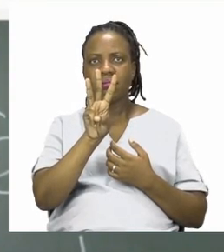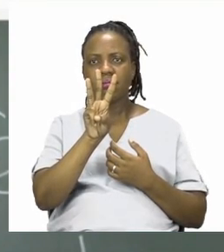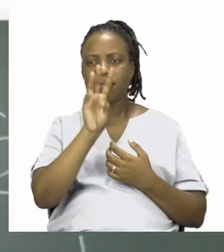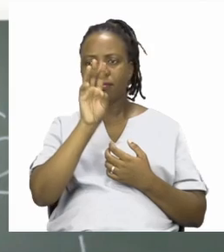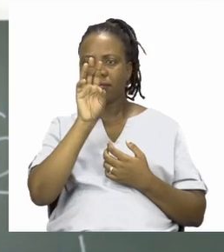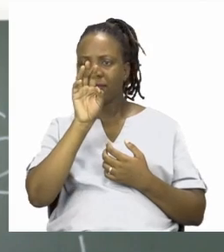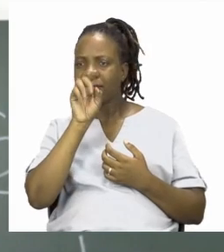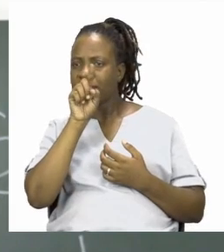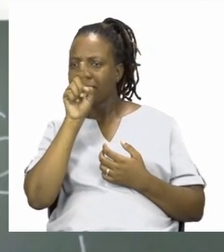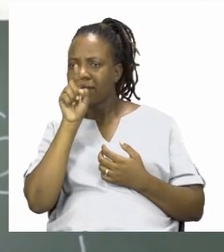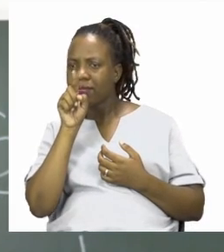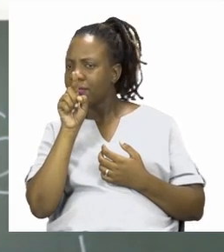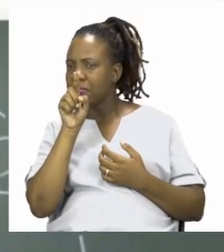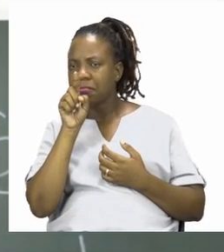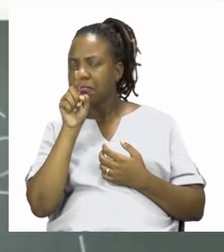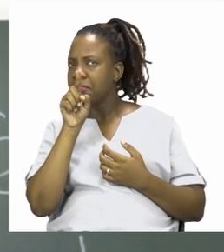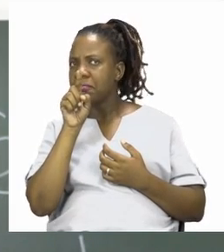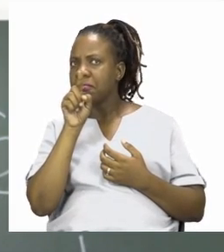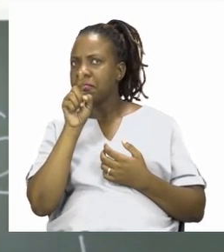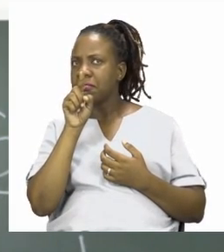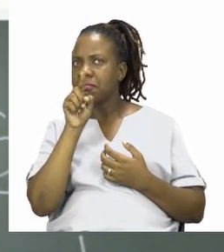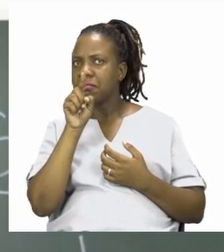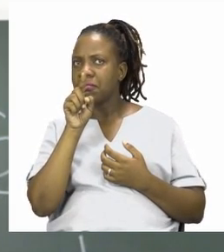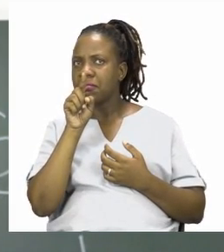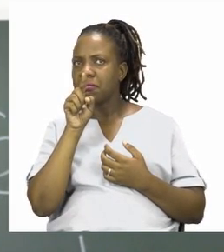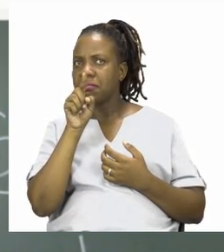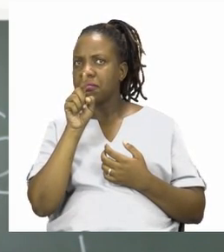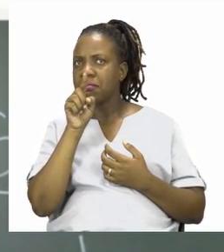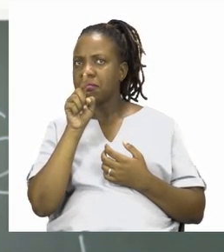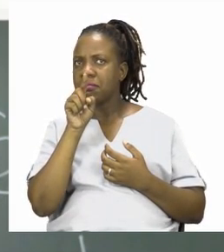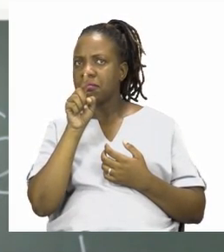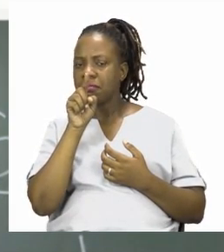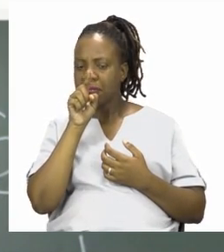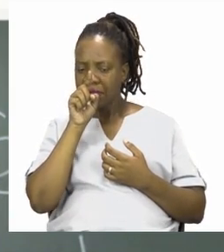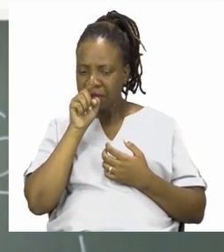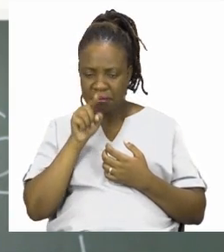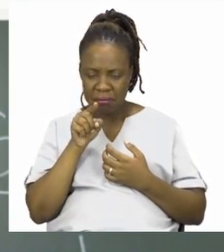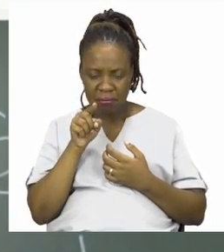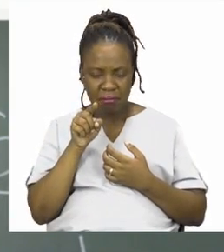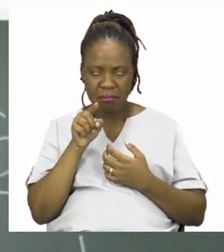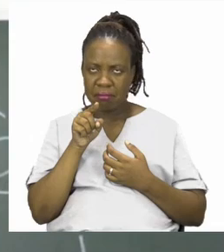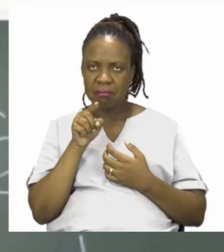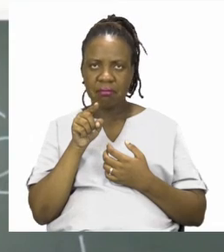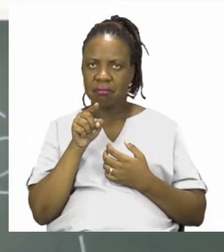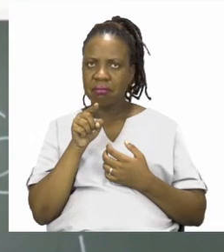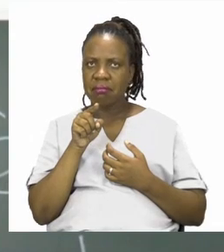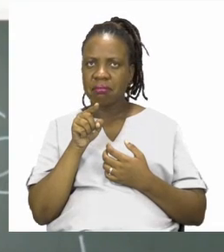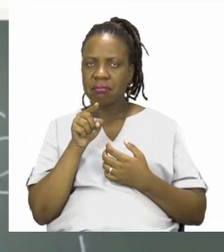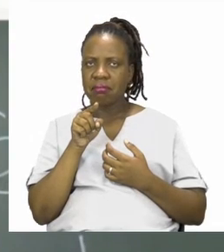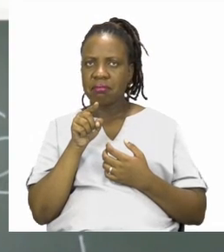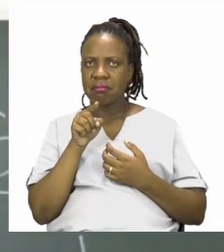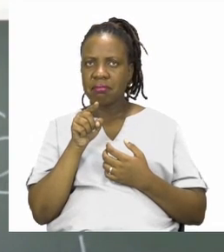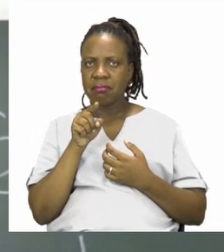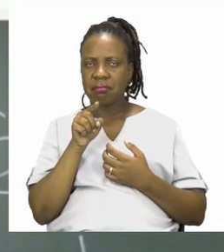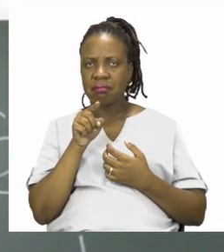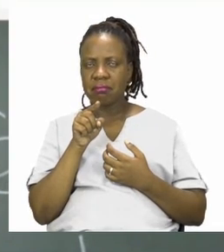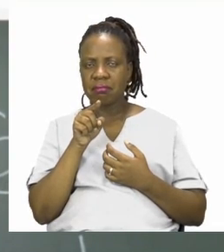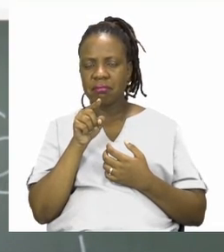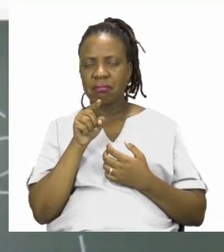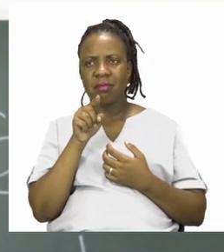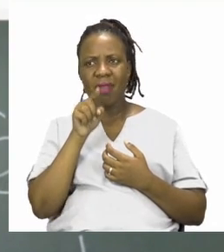E next to it? No. Do we have the letter E below? No, we don't. But we have an